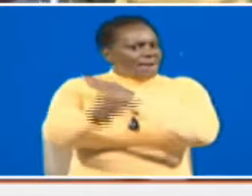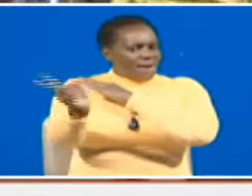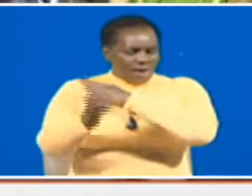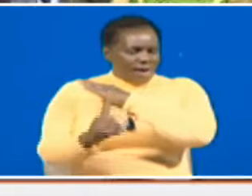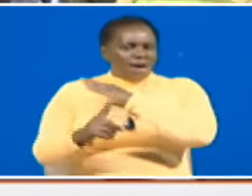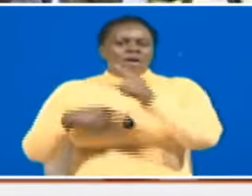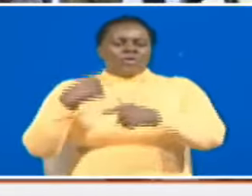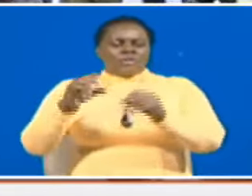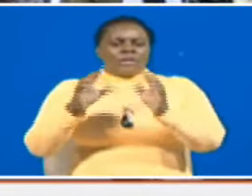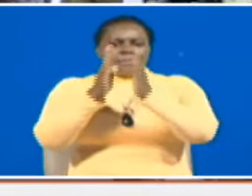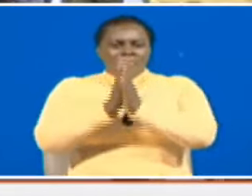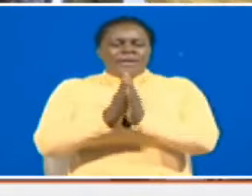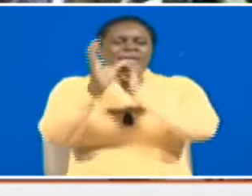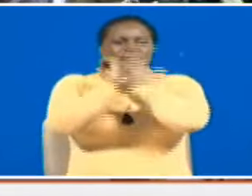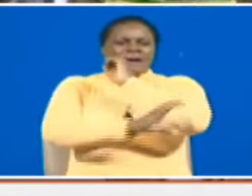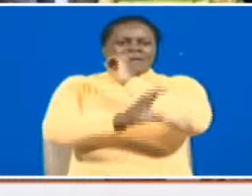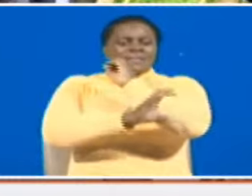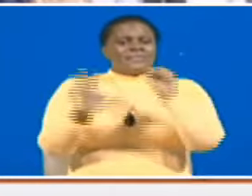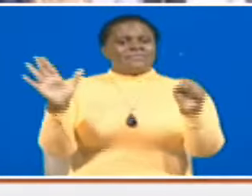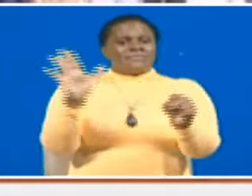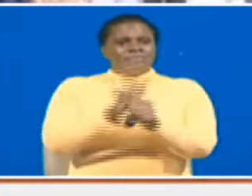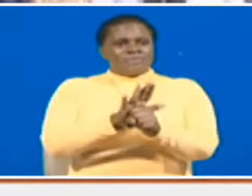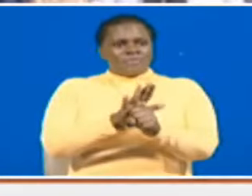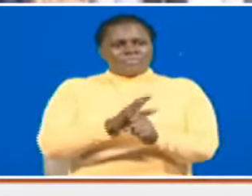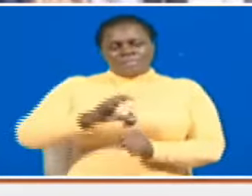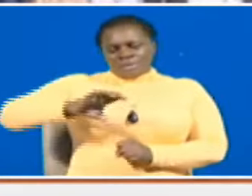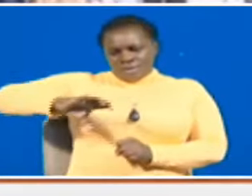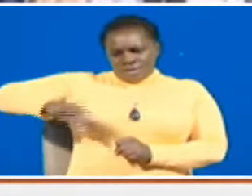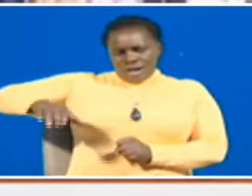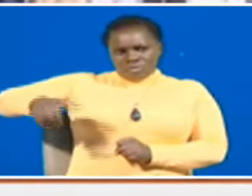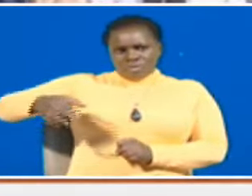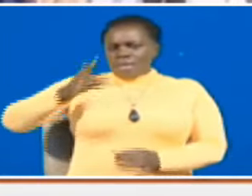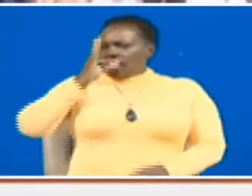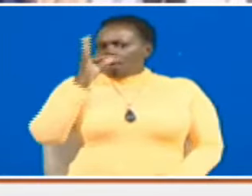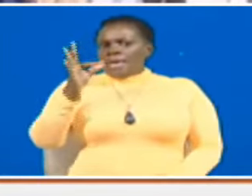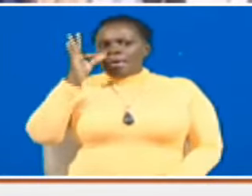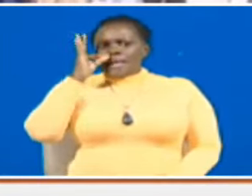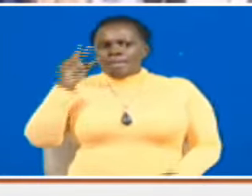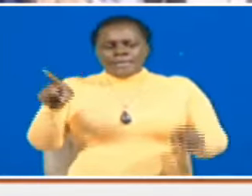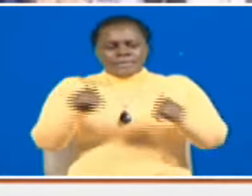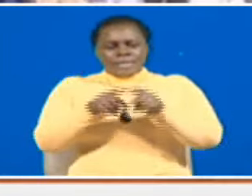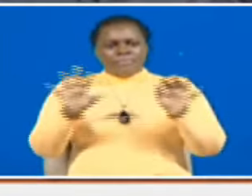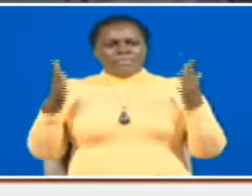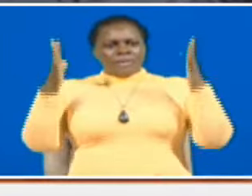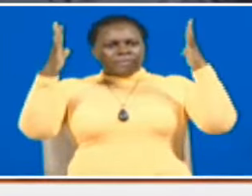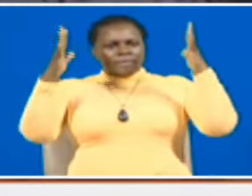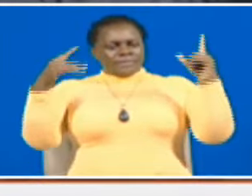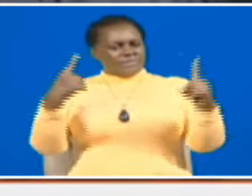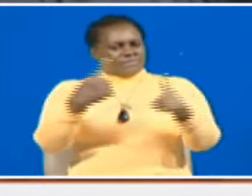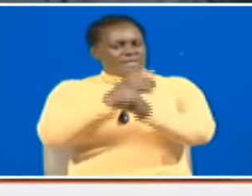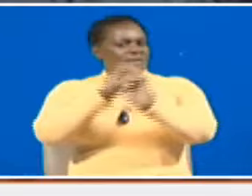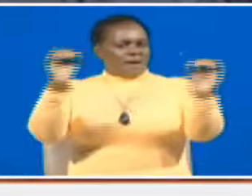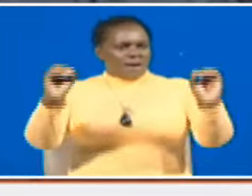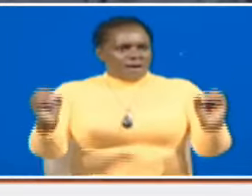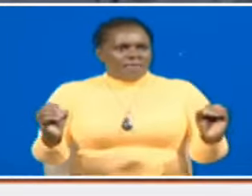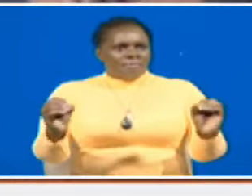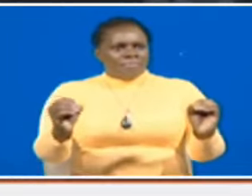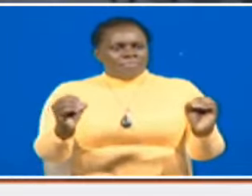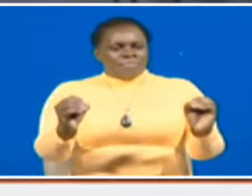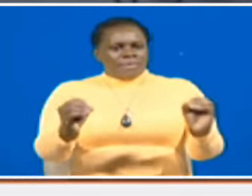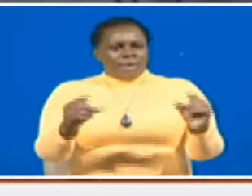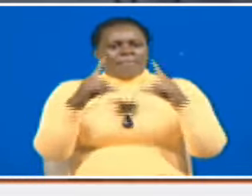we pray for the whole country at large to be in peace. Kwenye kaunti ya Nyeri, maadhimisho hayo hayakuwa tofauti.